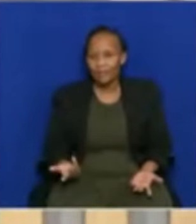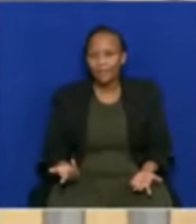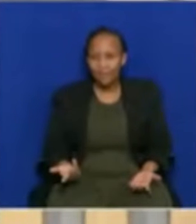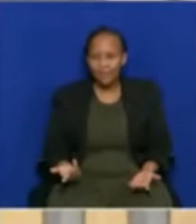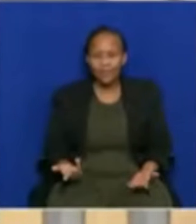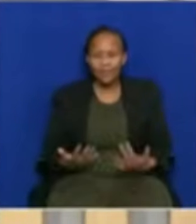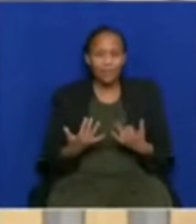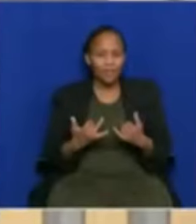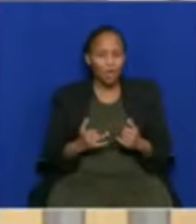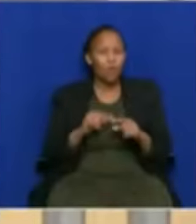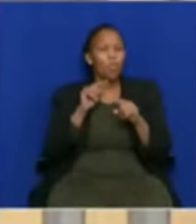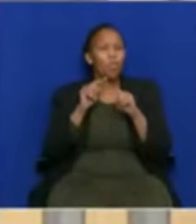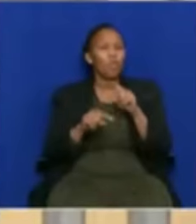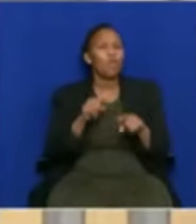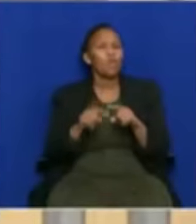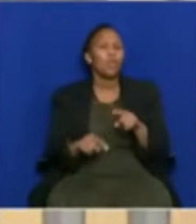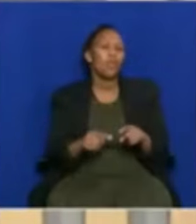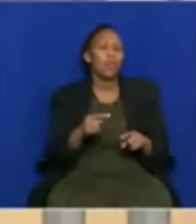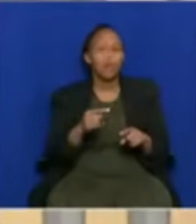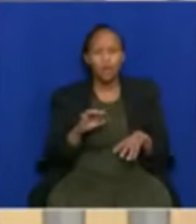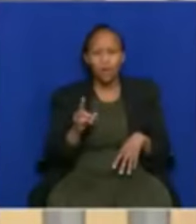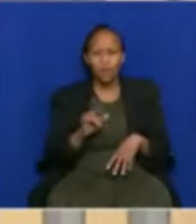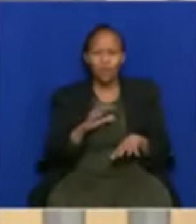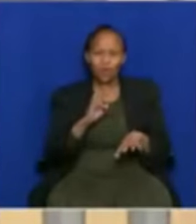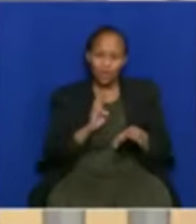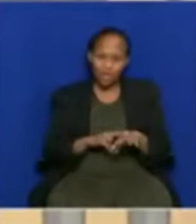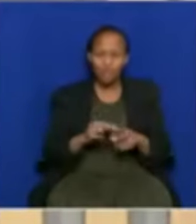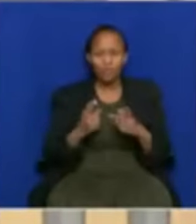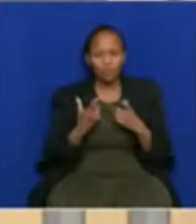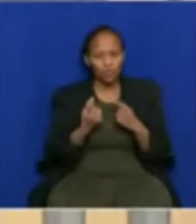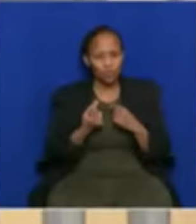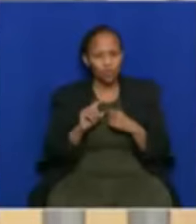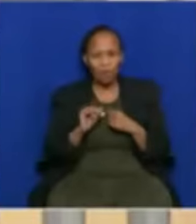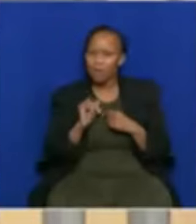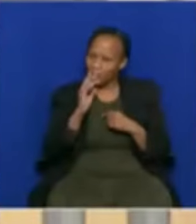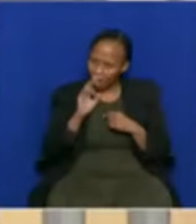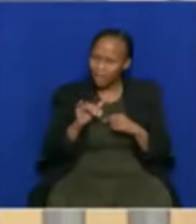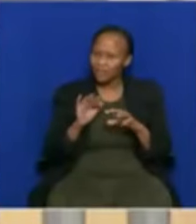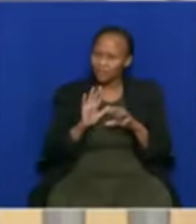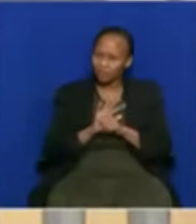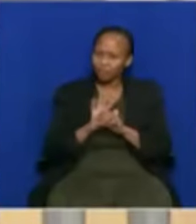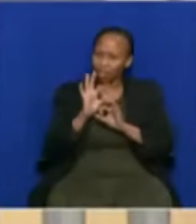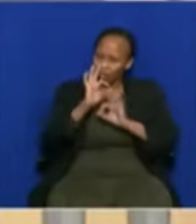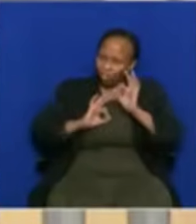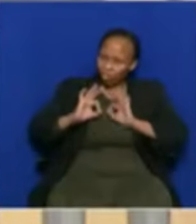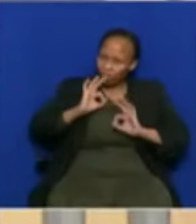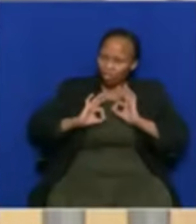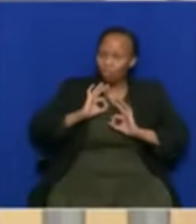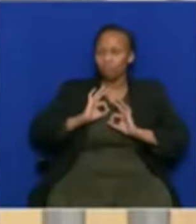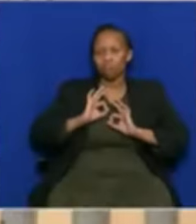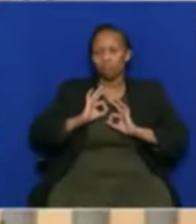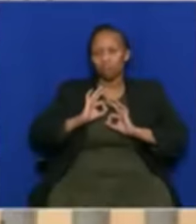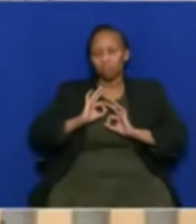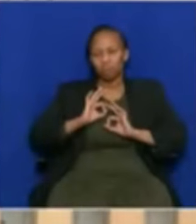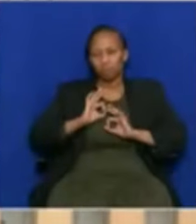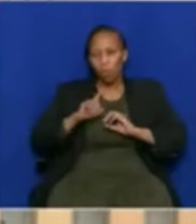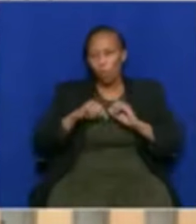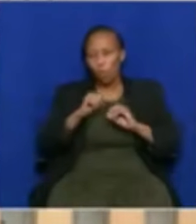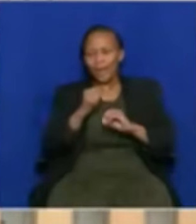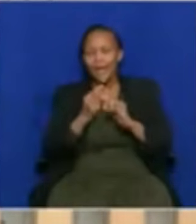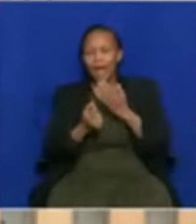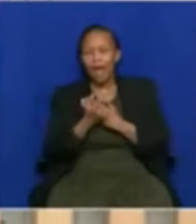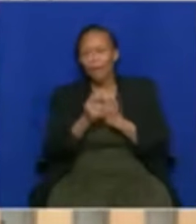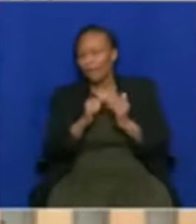put it into context. Tell me about it. Yeah. Okay. I ask this because I'm trying